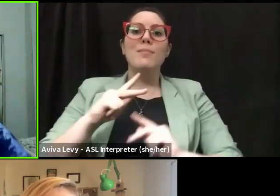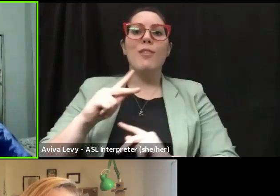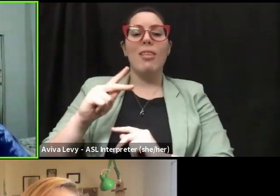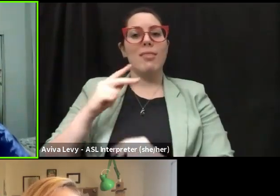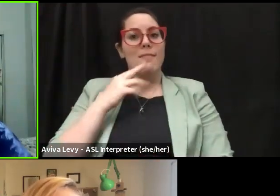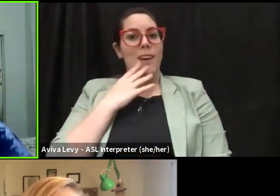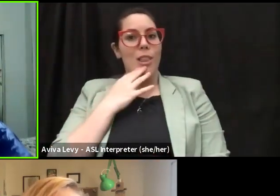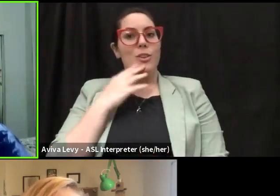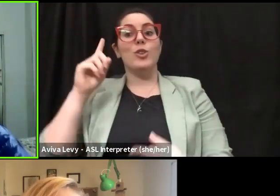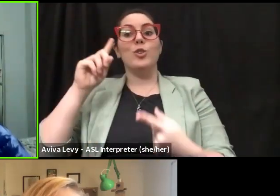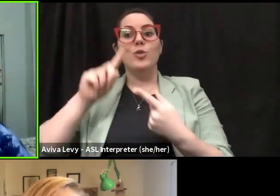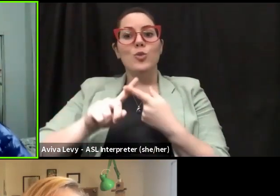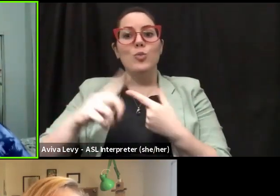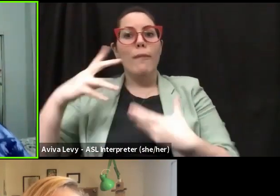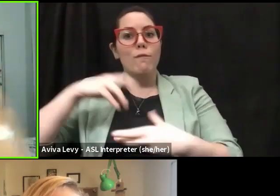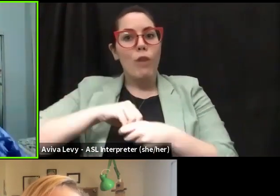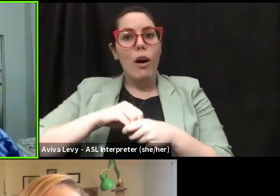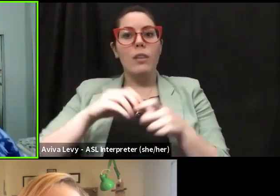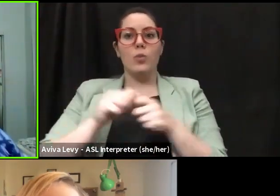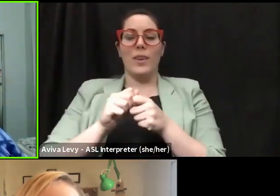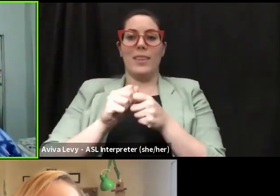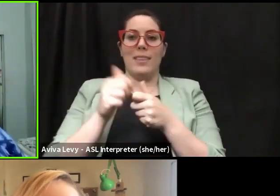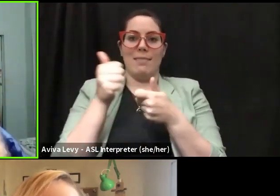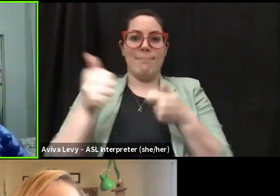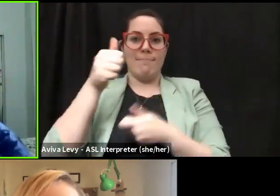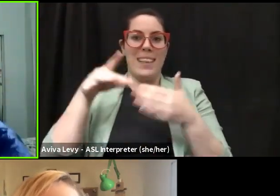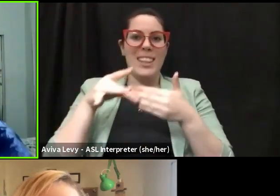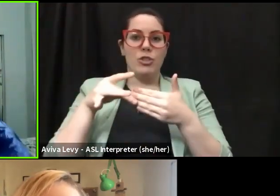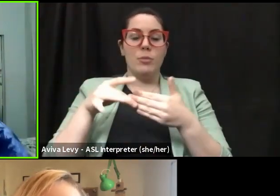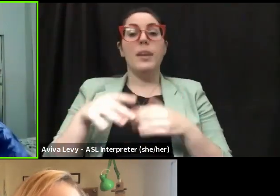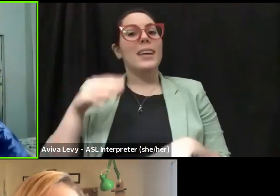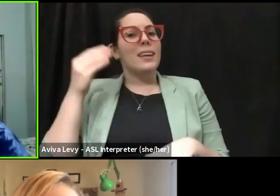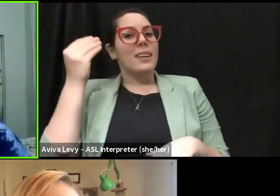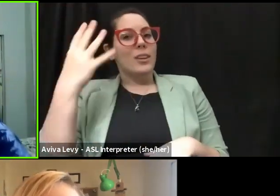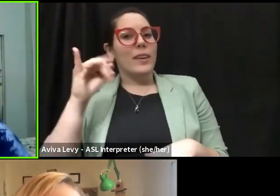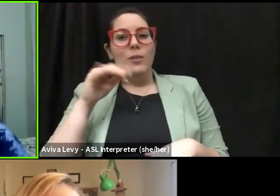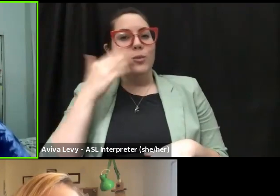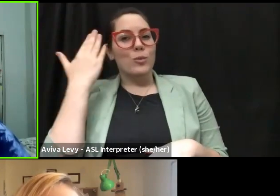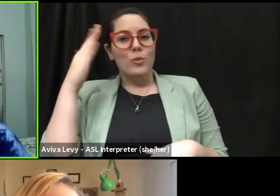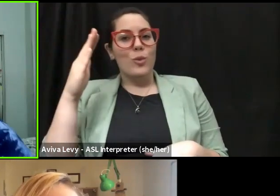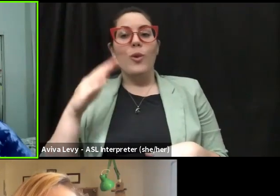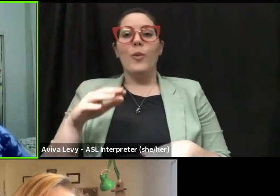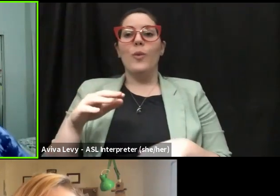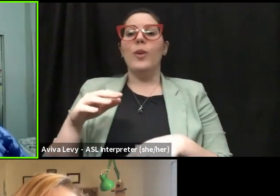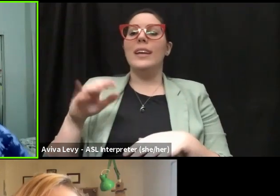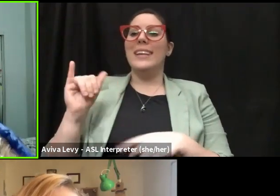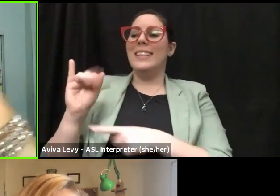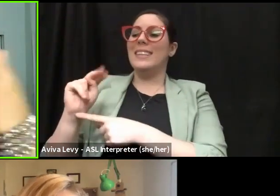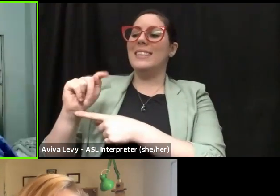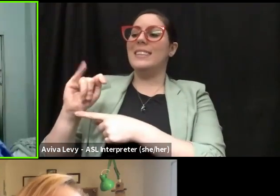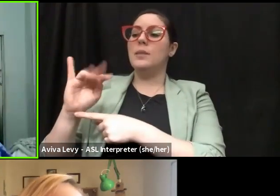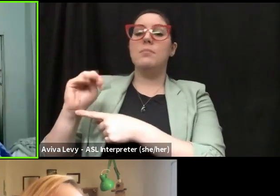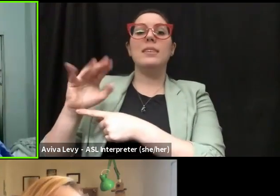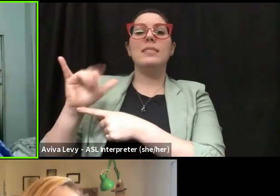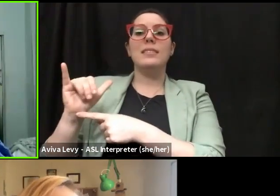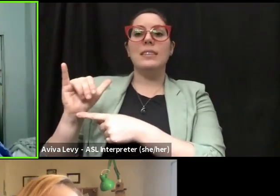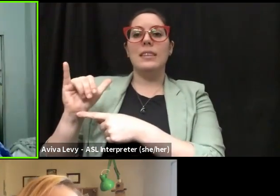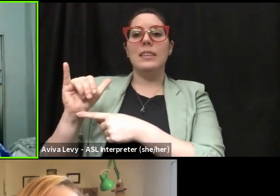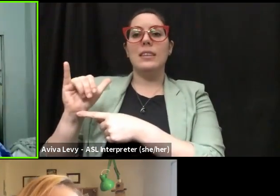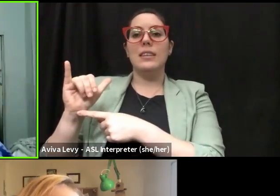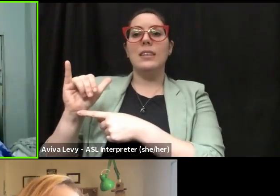in intimacy direction, which for those of you who don't know, is more geared toward theater, then also